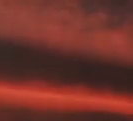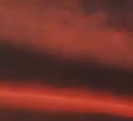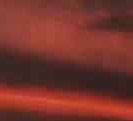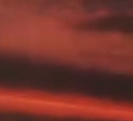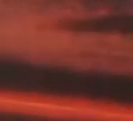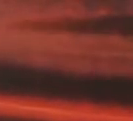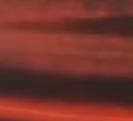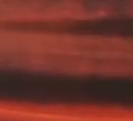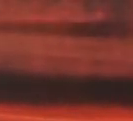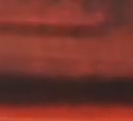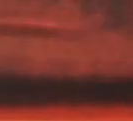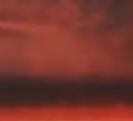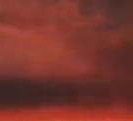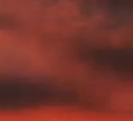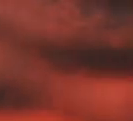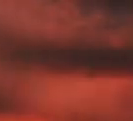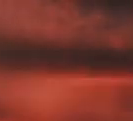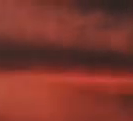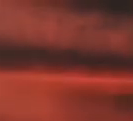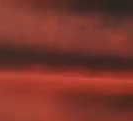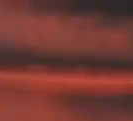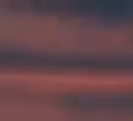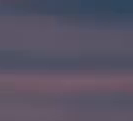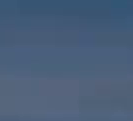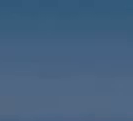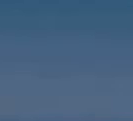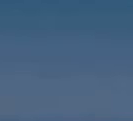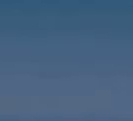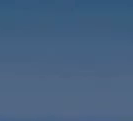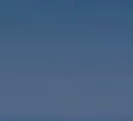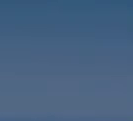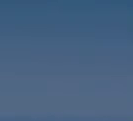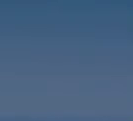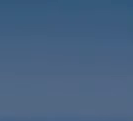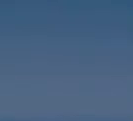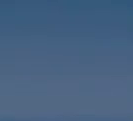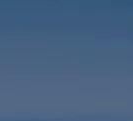I solemnly pledge to dedicate